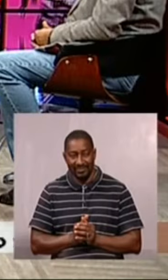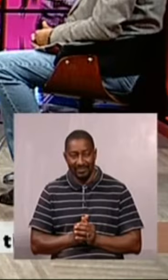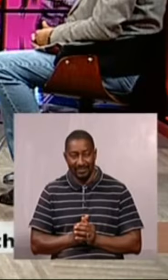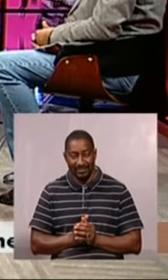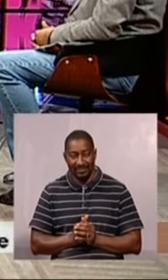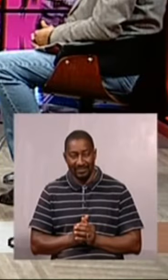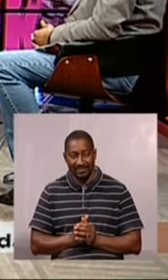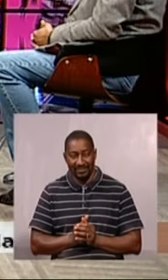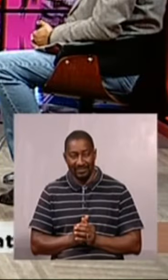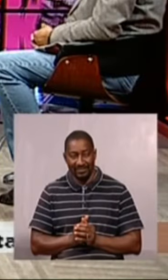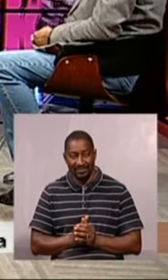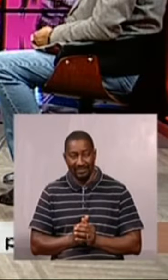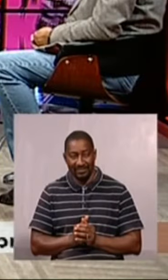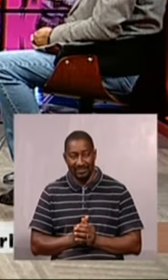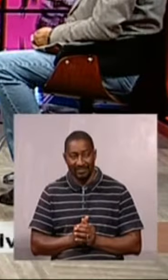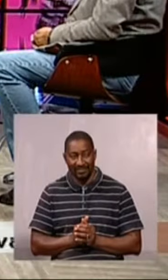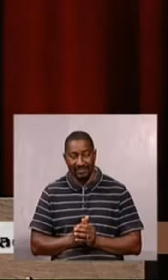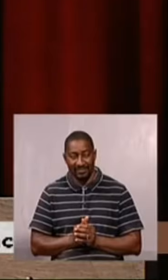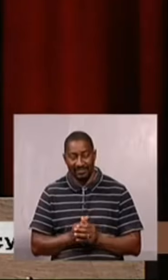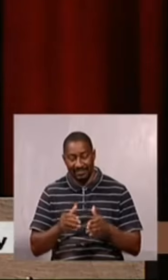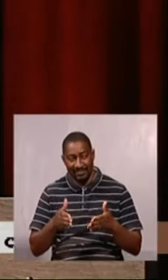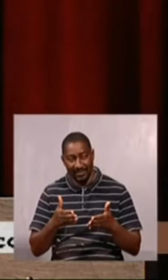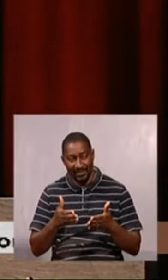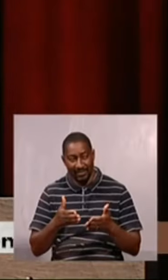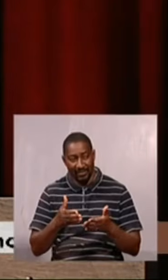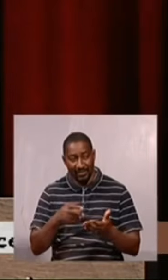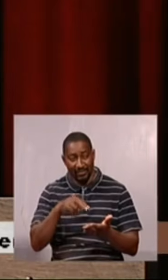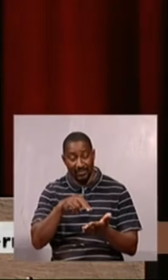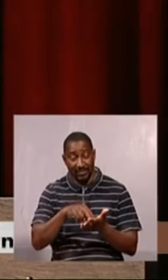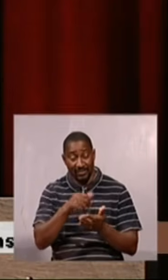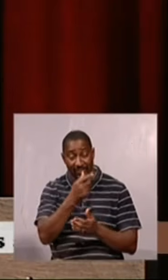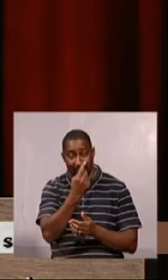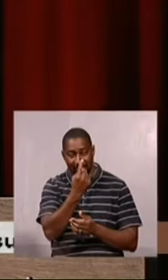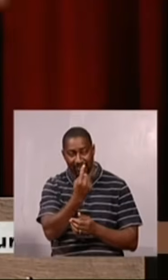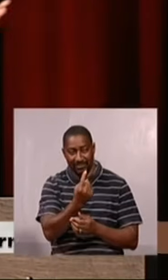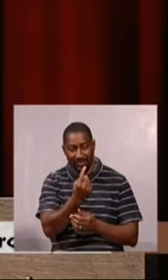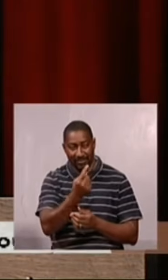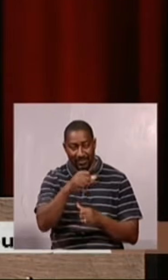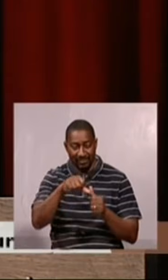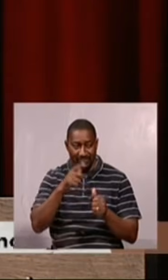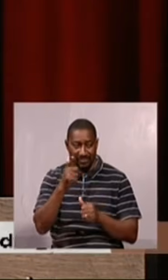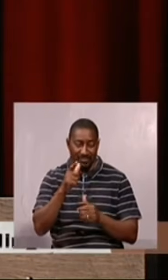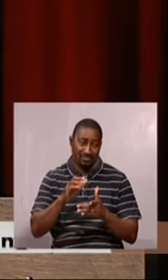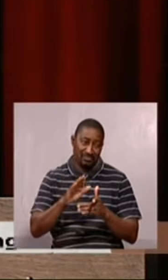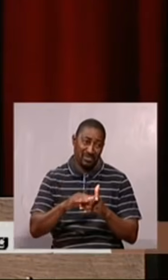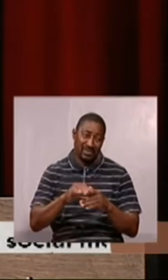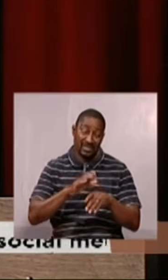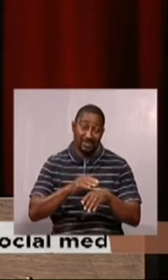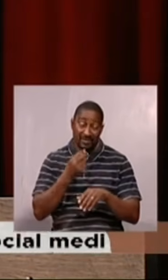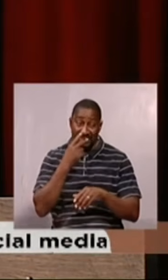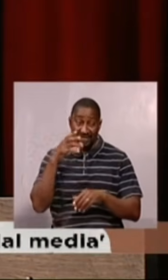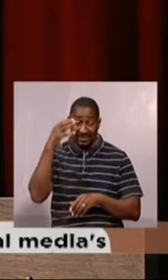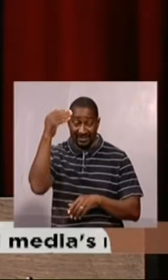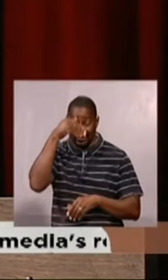image and how you should position yourself in social media, we've seen it in the more Western countries, even in neighboring South Africa, we're seeing it as